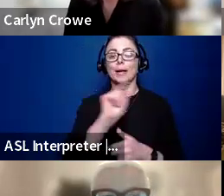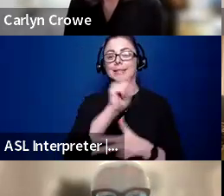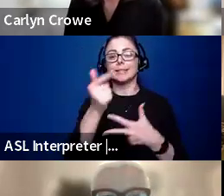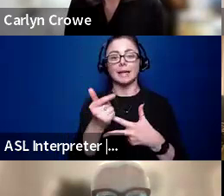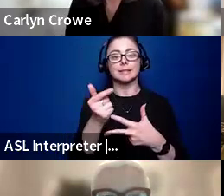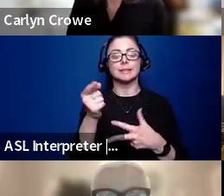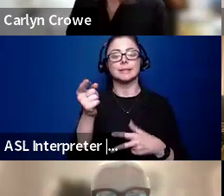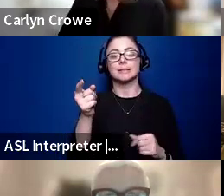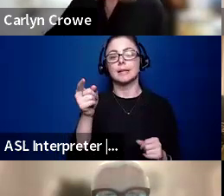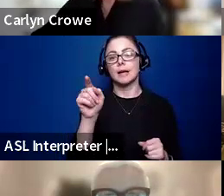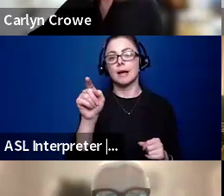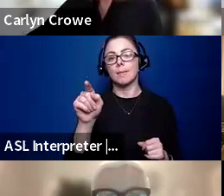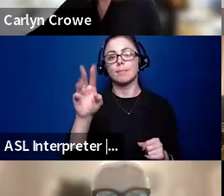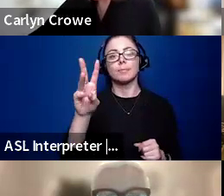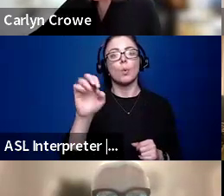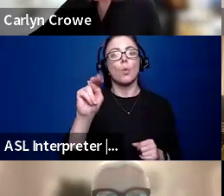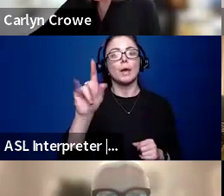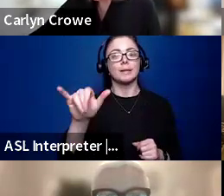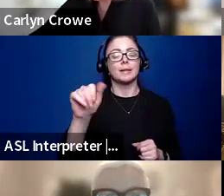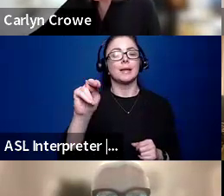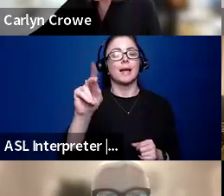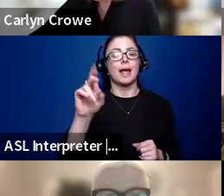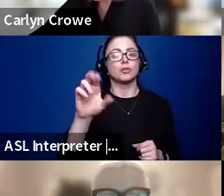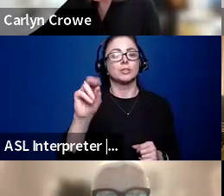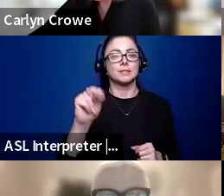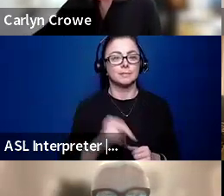be Wendy Anderson.